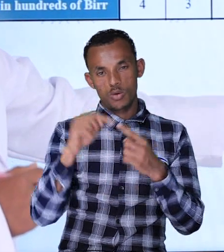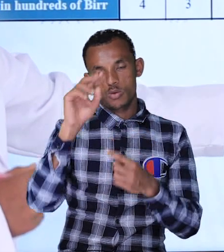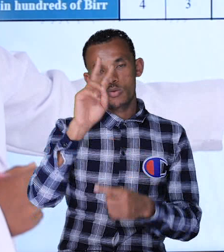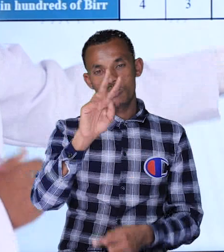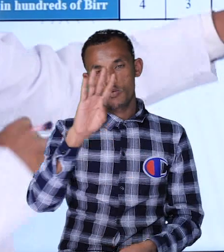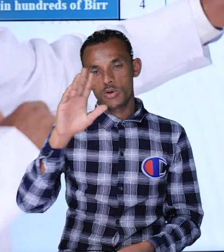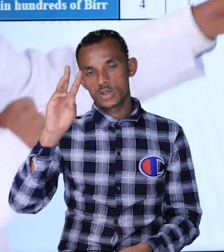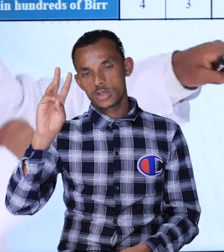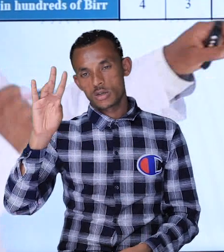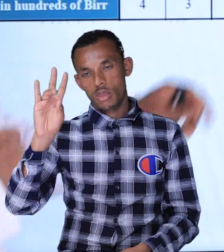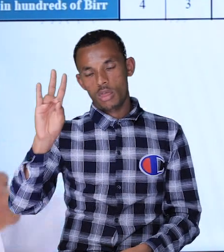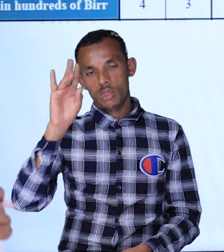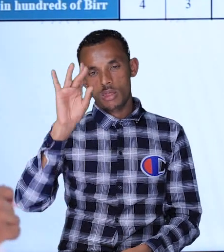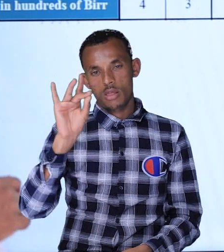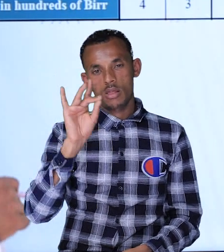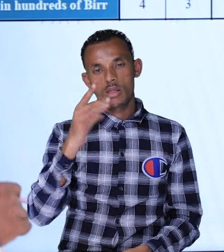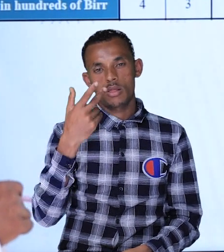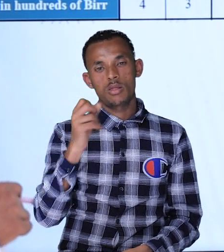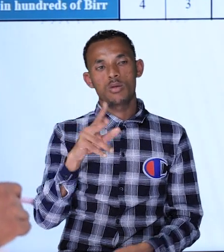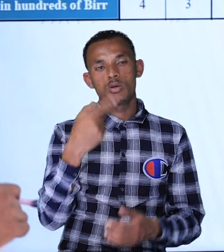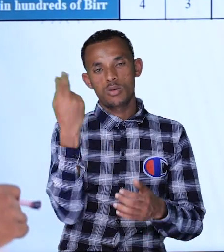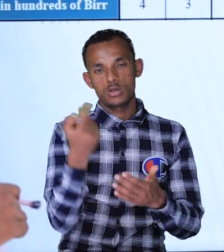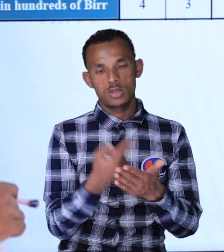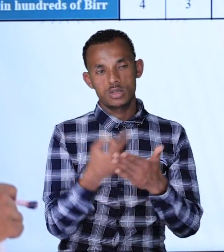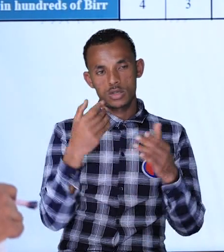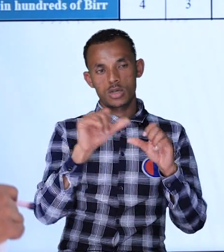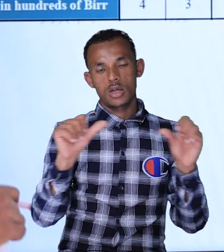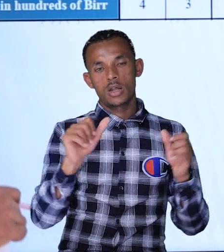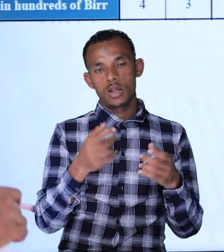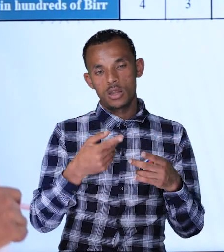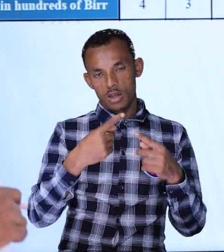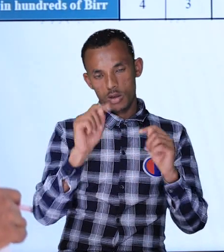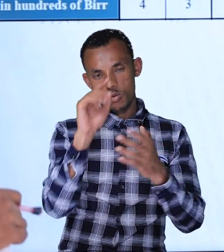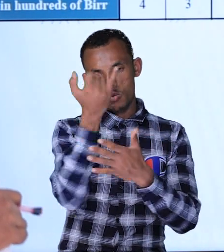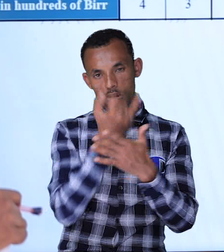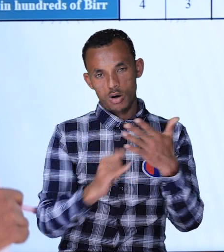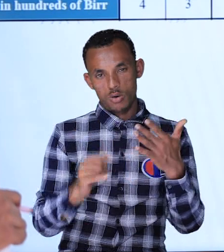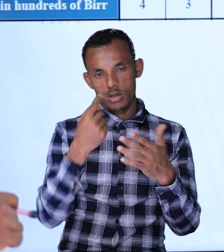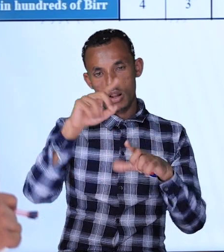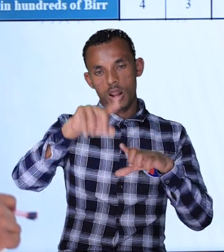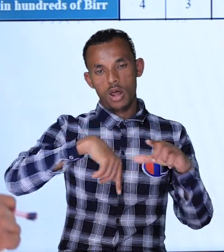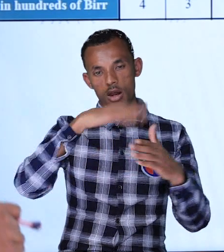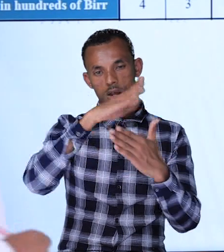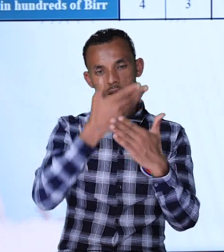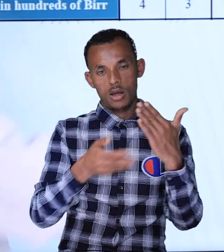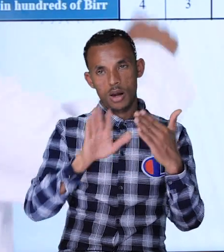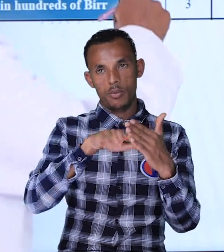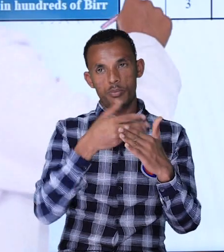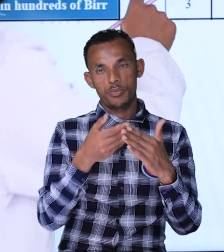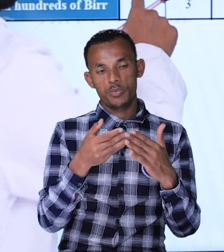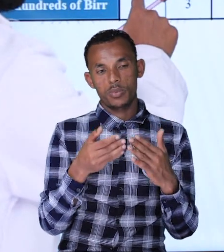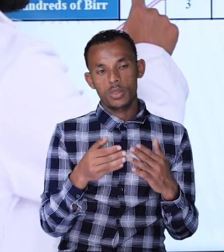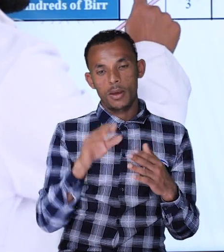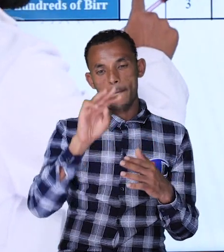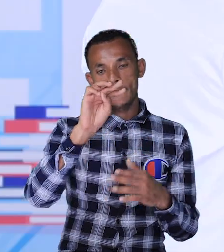4, 6, 8, up to 10. This is scale. So using this scale, let's try to draw the line graph. On